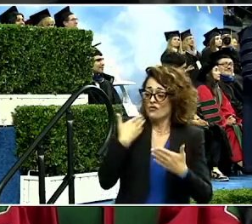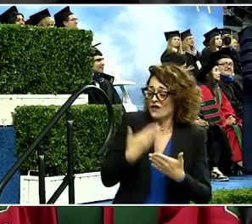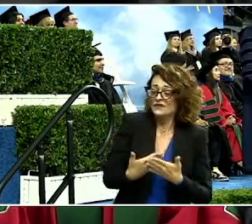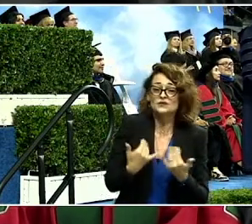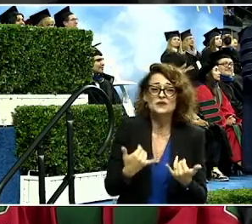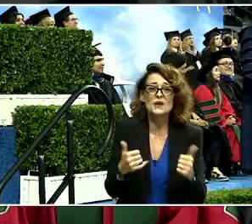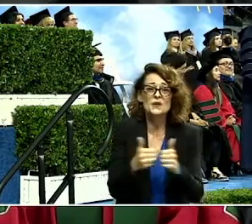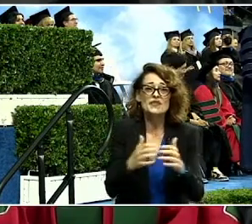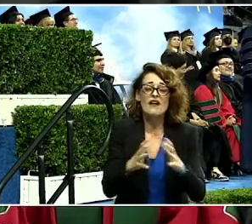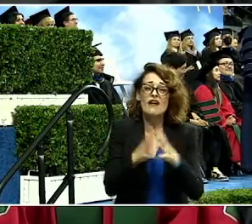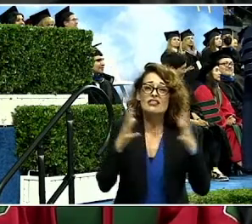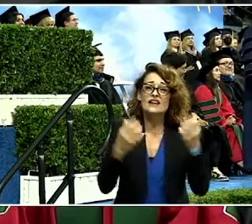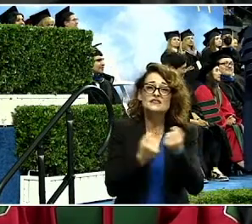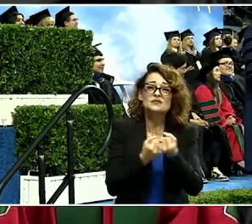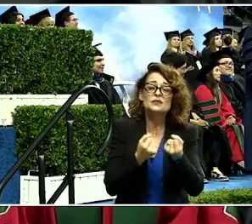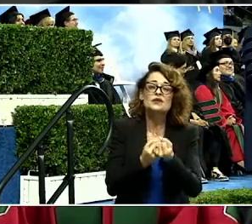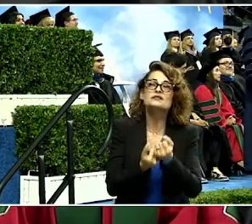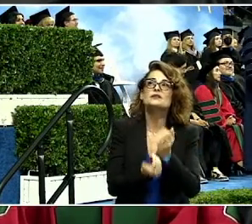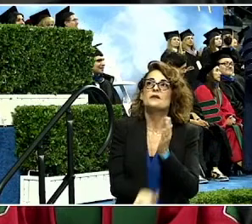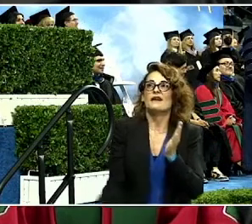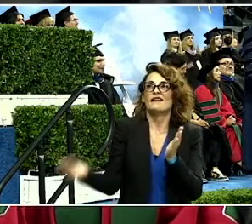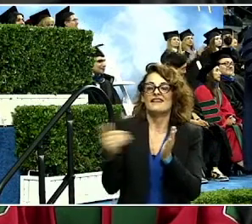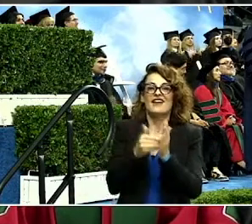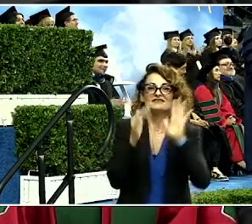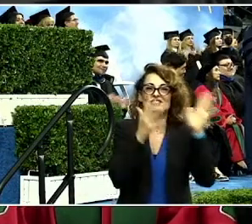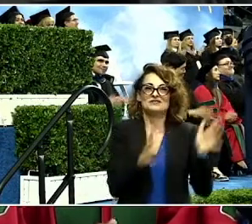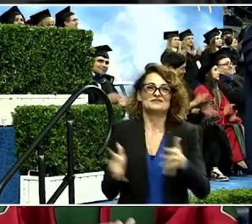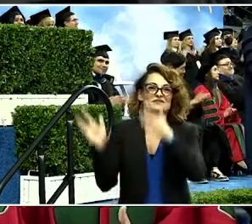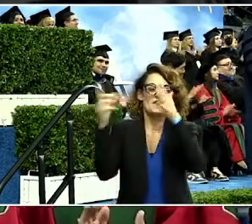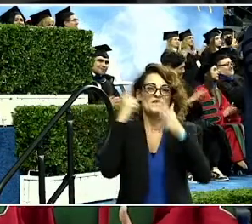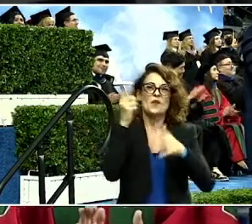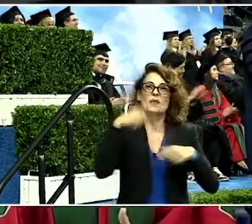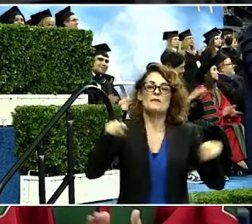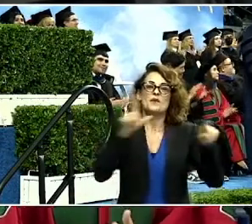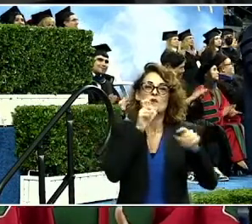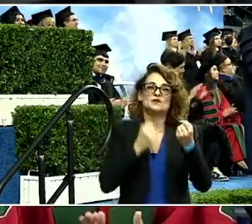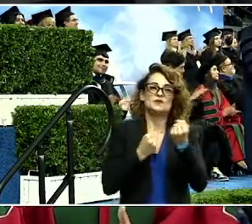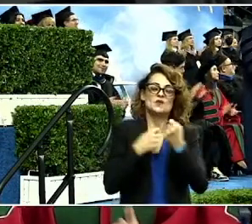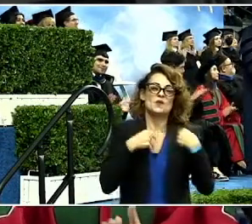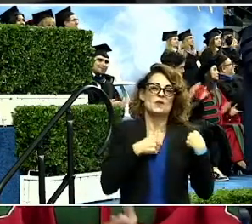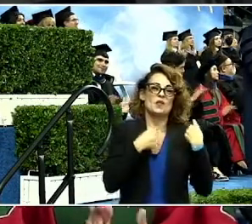another hand, actually, for all the folks that helped you along the way. So.